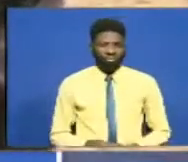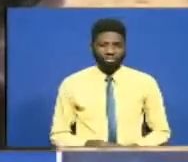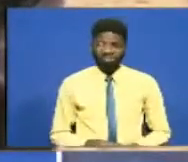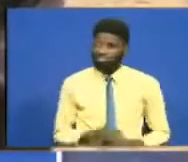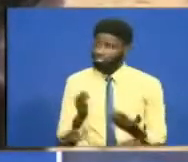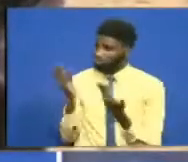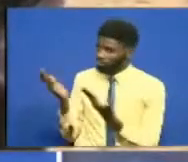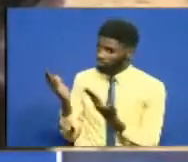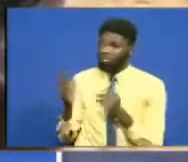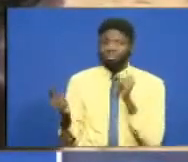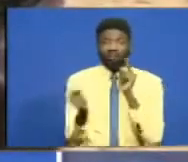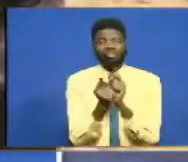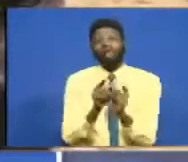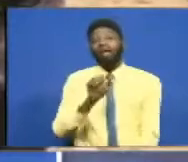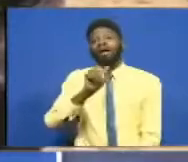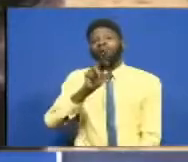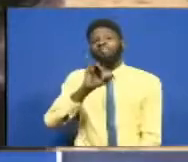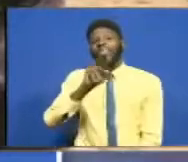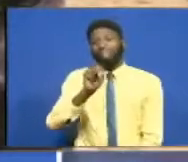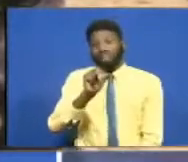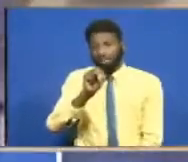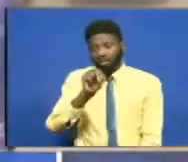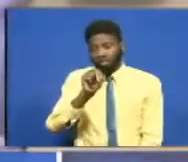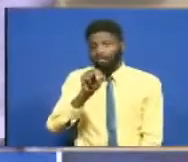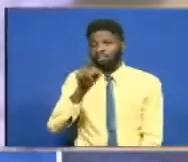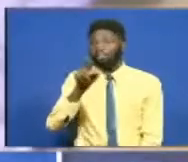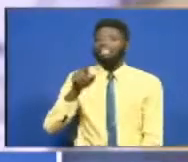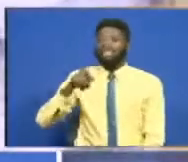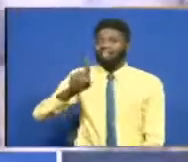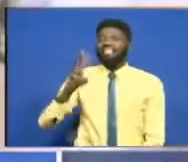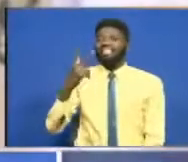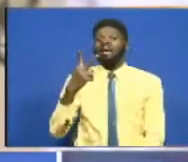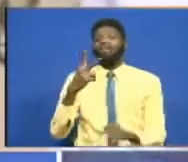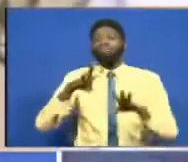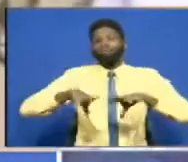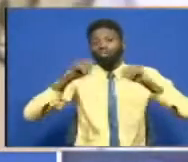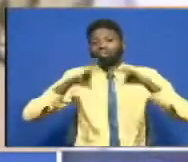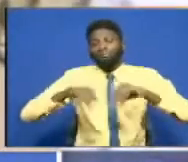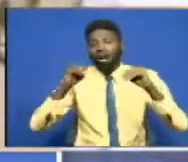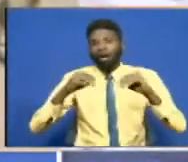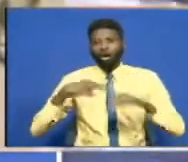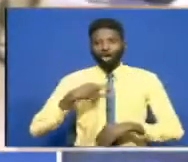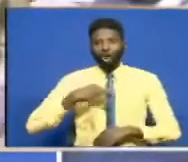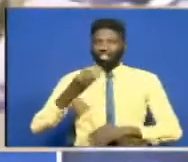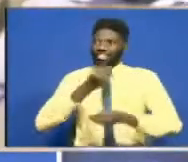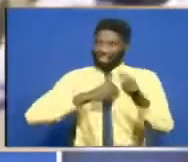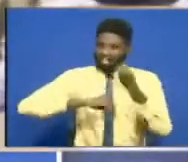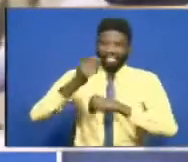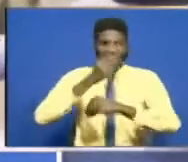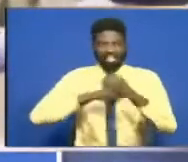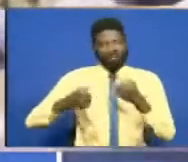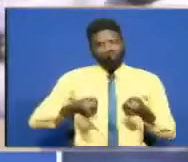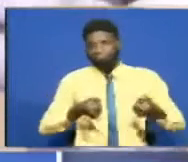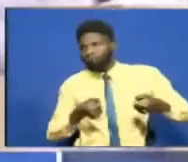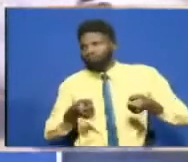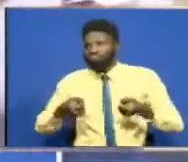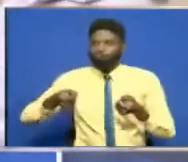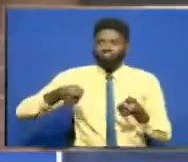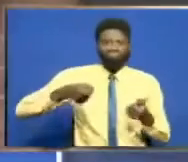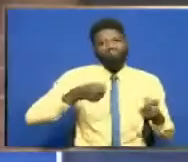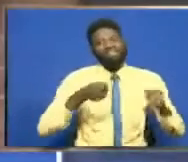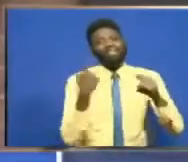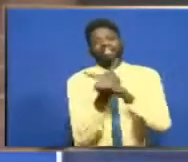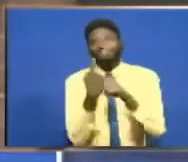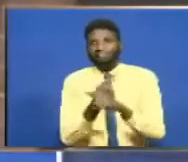Here we meet Amin Osman. She is a second-hand clothes trader. She hawks her wares from market to market. To facilitate